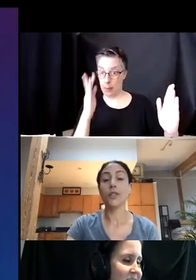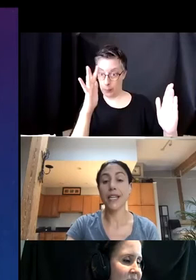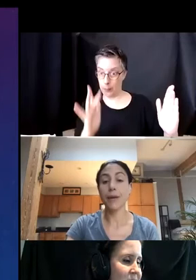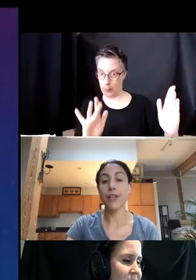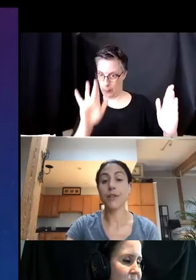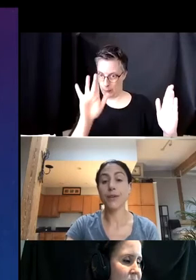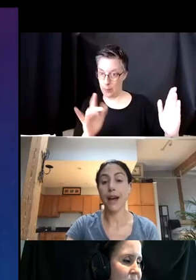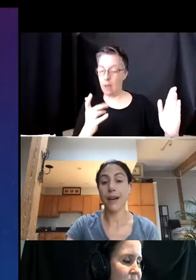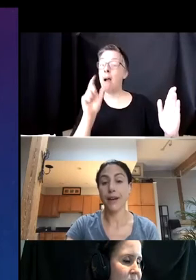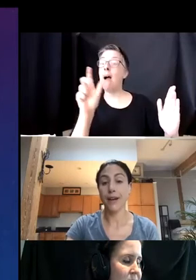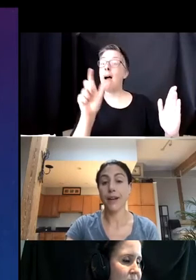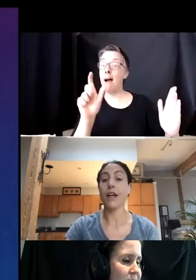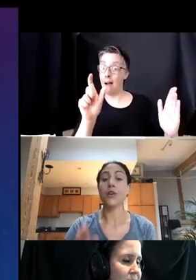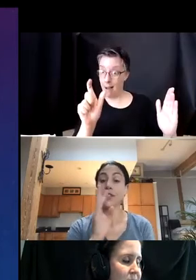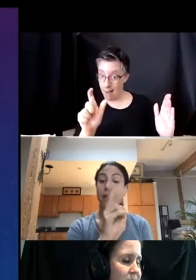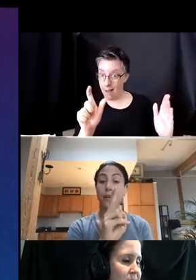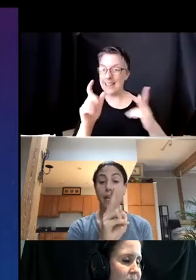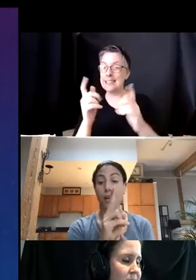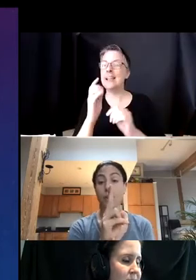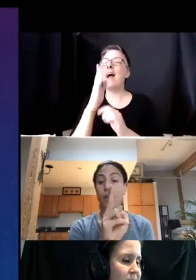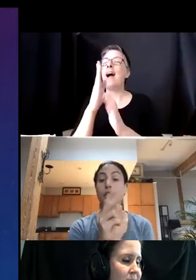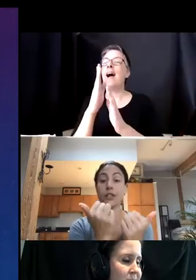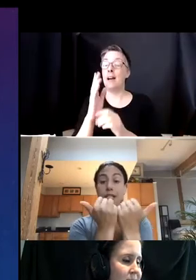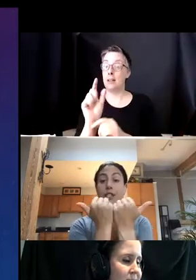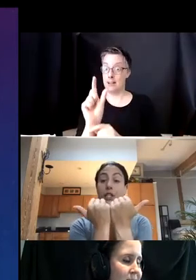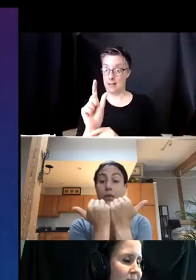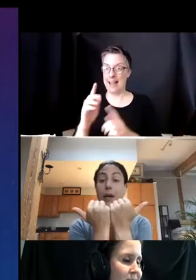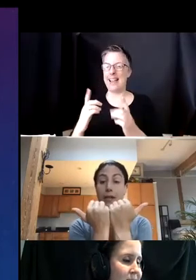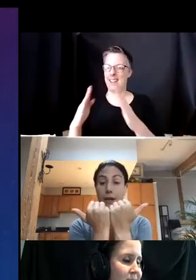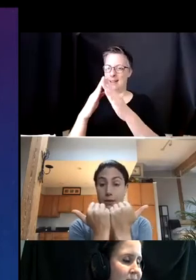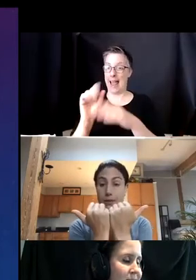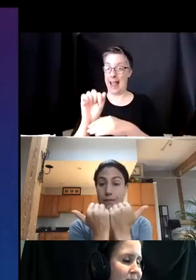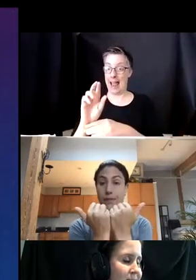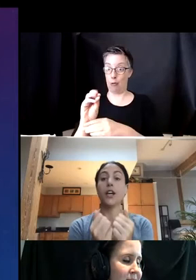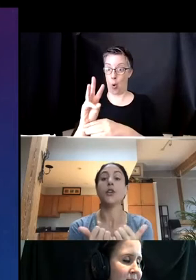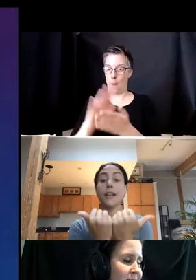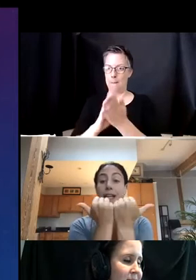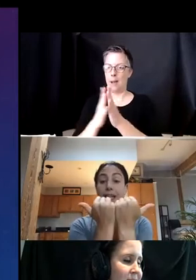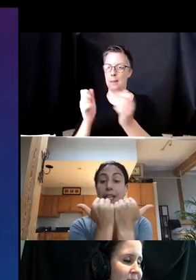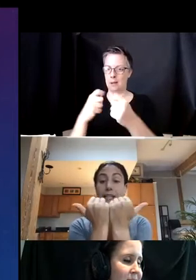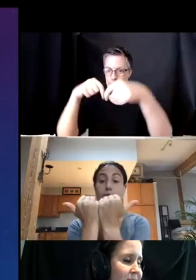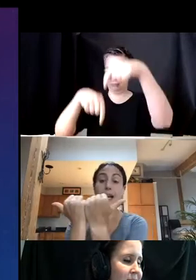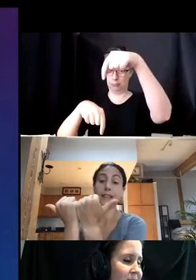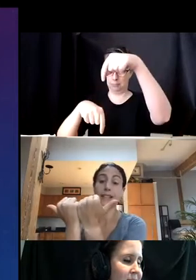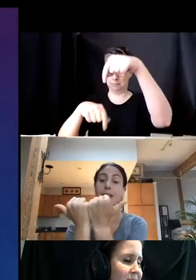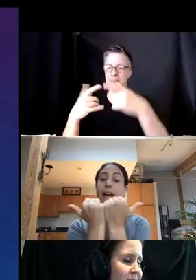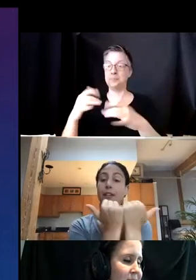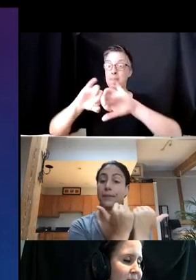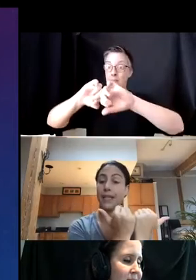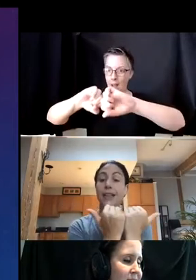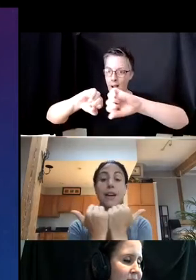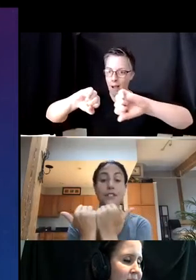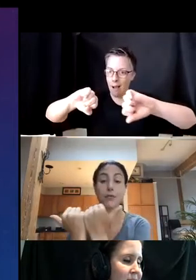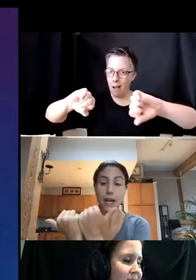You will see when you do that, that your single arrow turns into two double arrows. You can then click and drag this